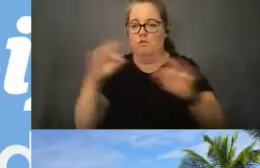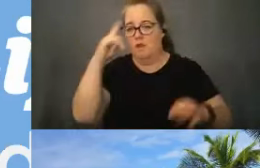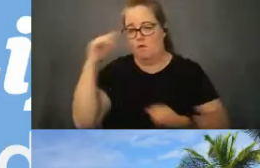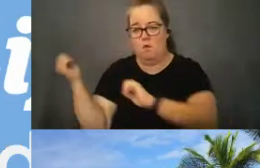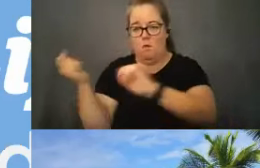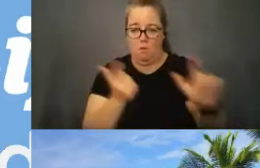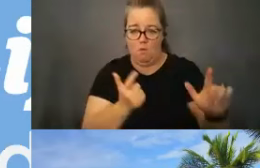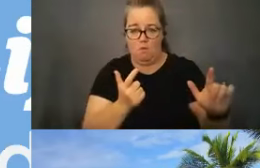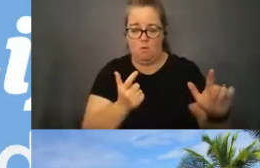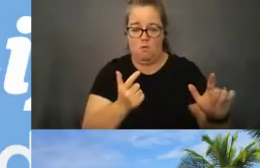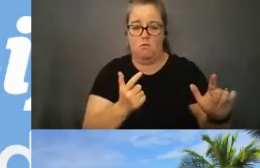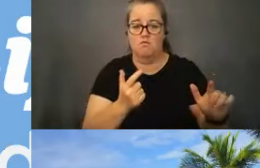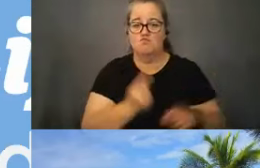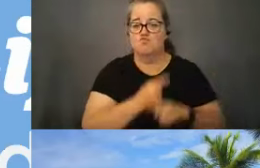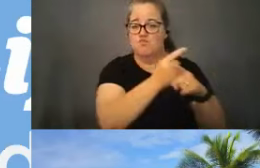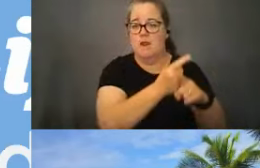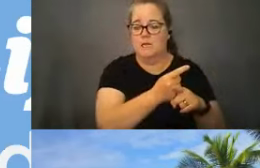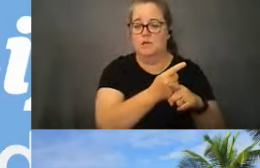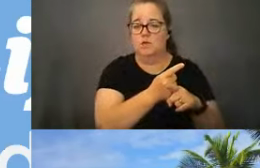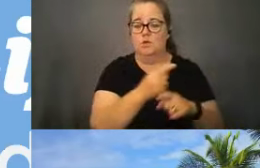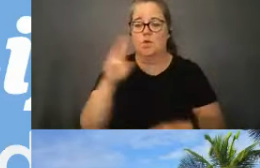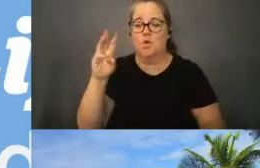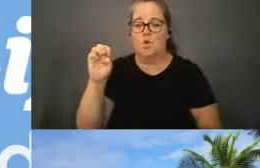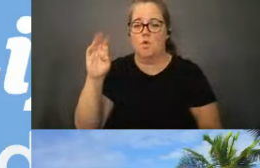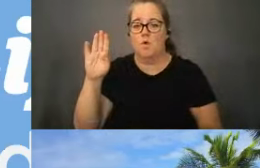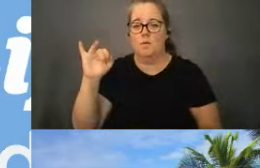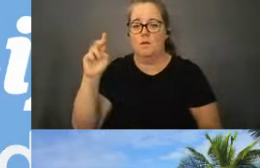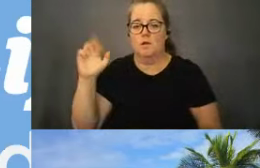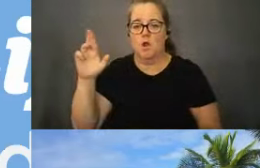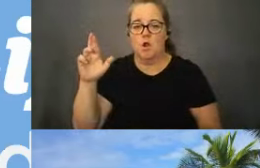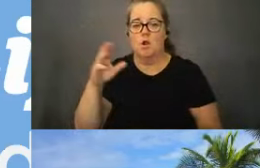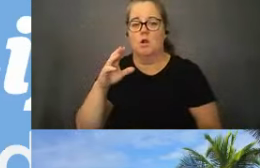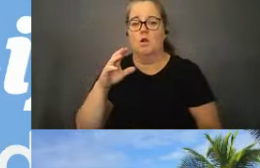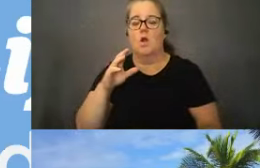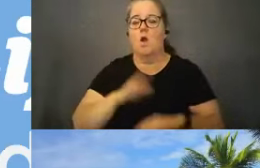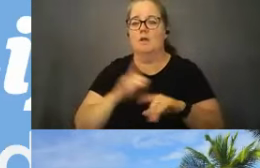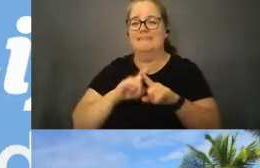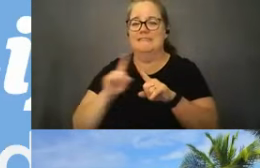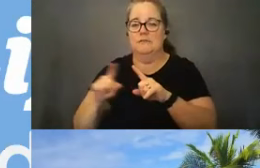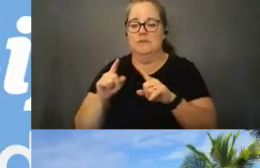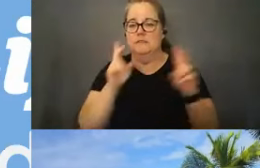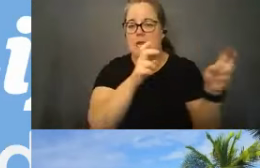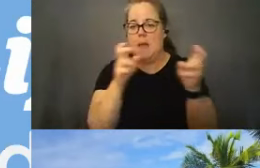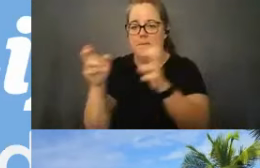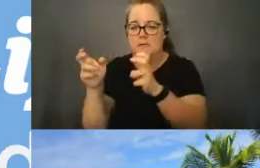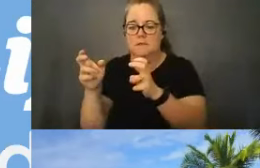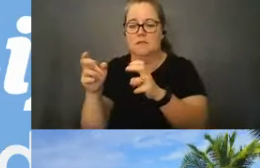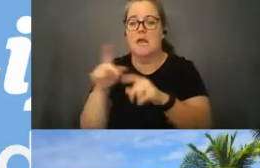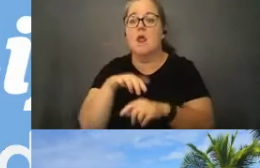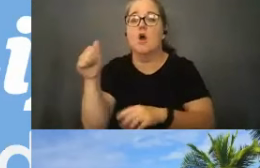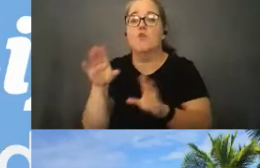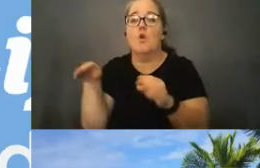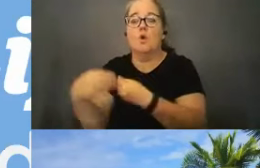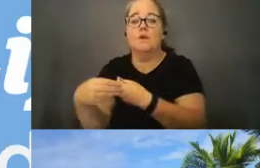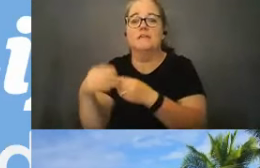So I do regular webinars throughout the week on different topics, and then organizations like yourself can also